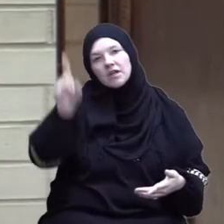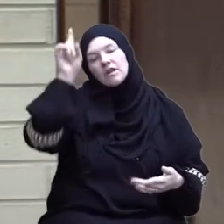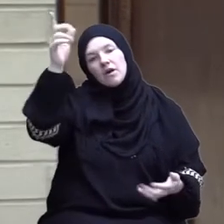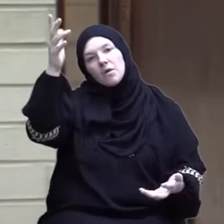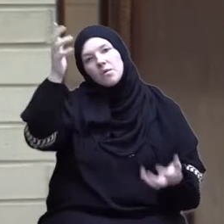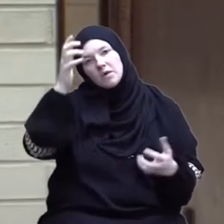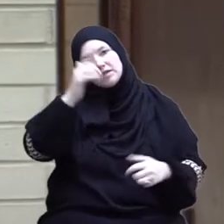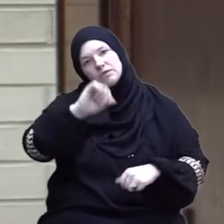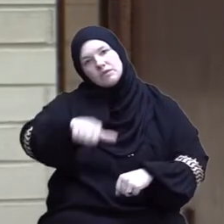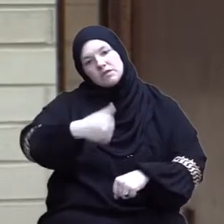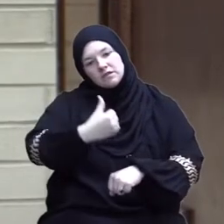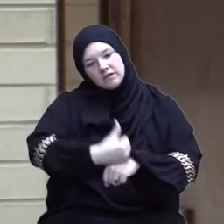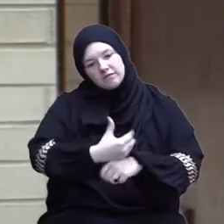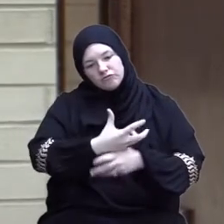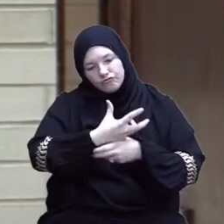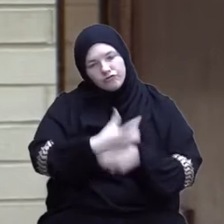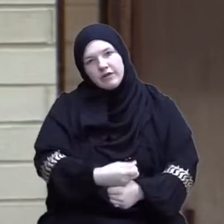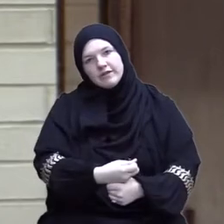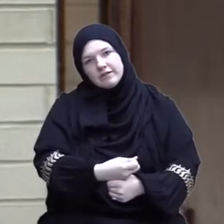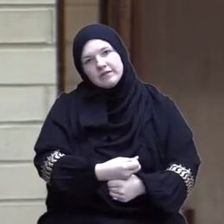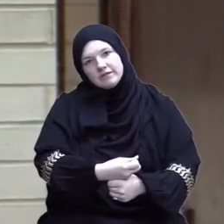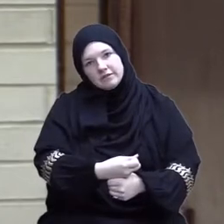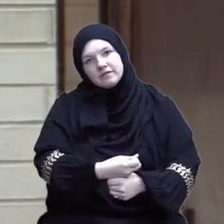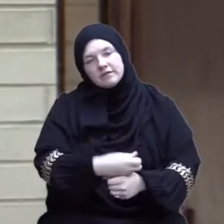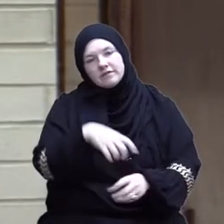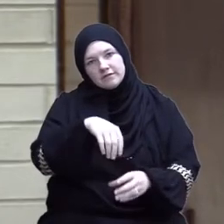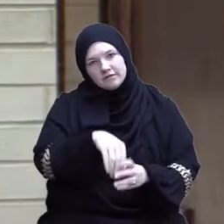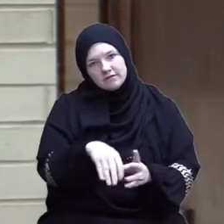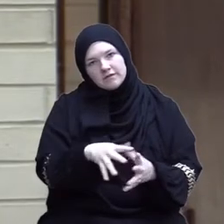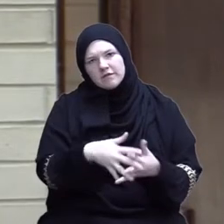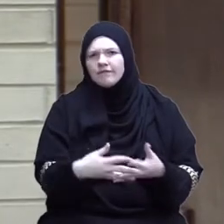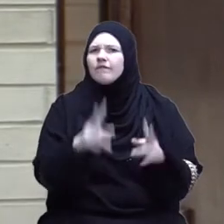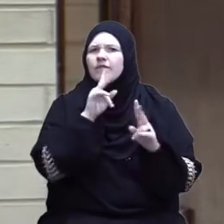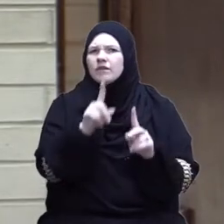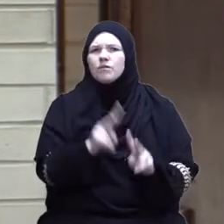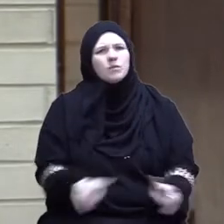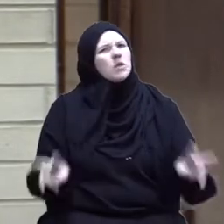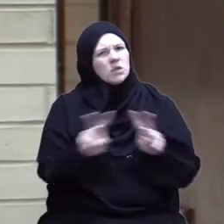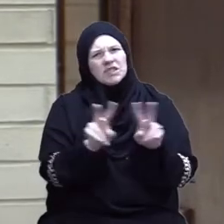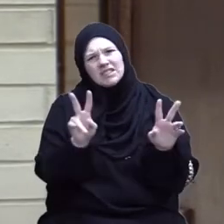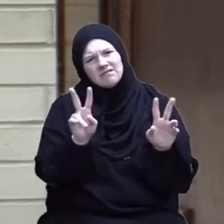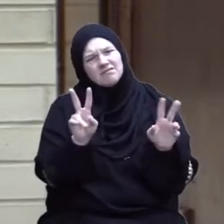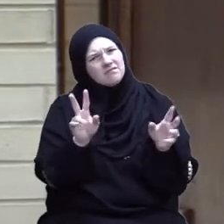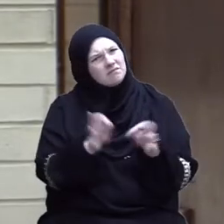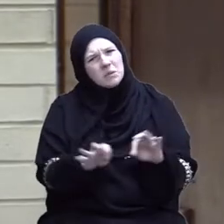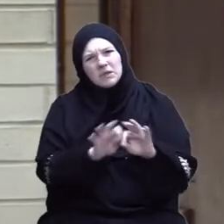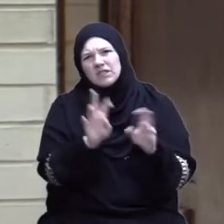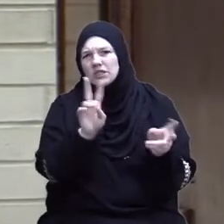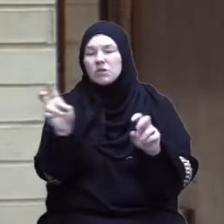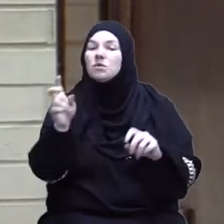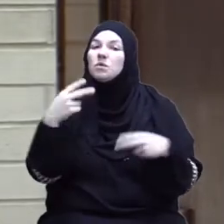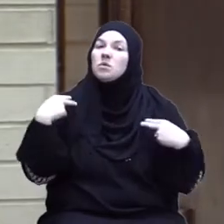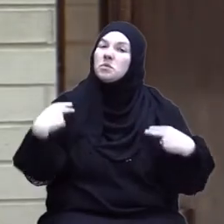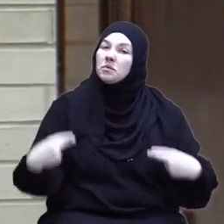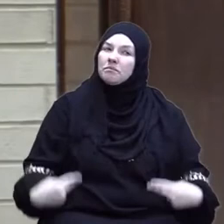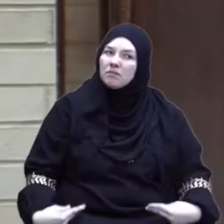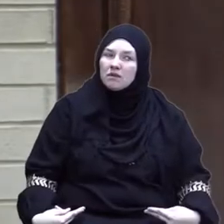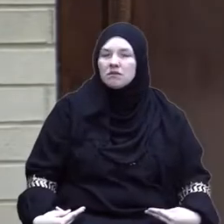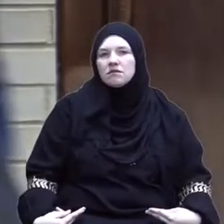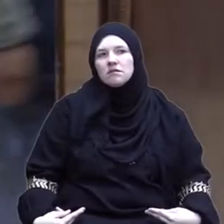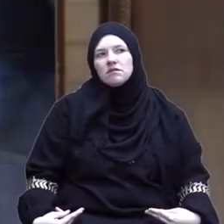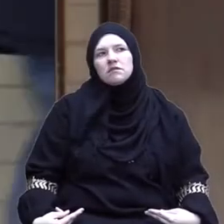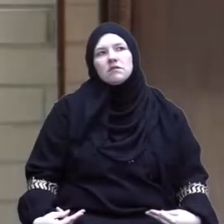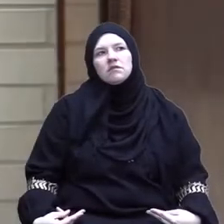wants to establish trust and confidence in the source. Very important issue. Humanity is